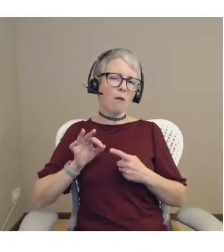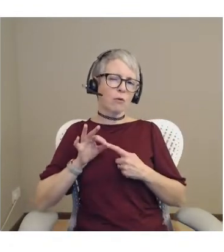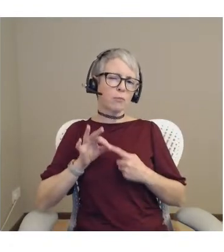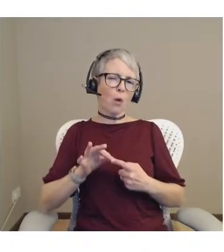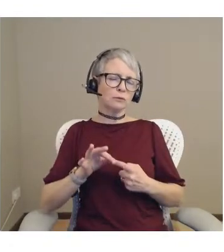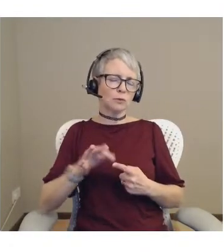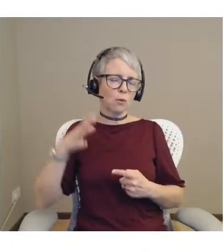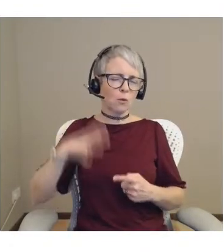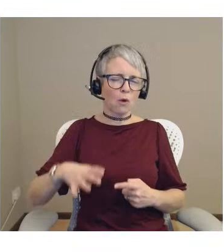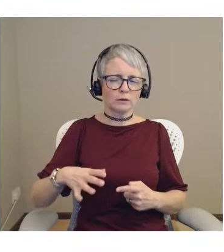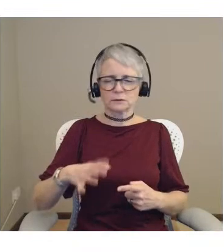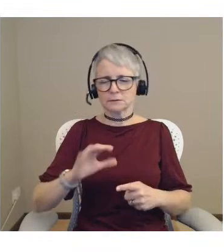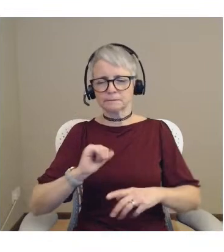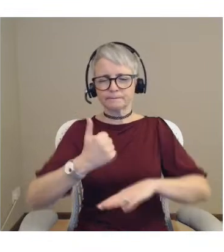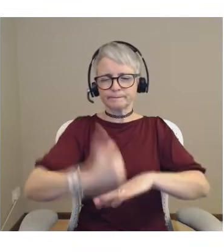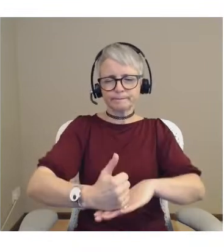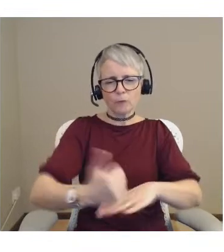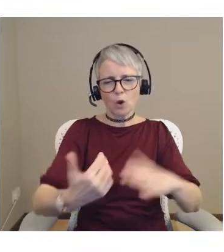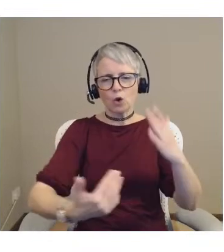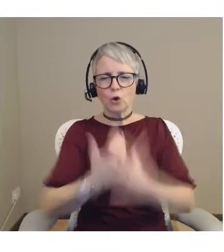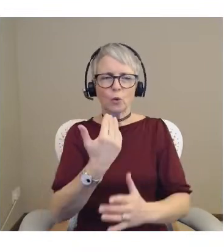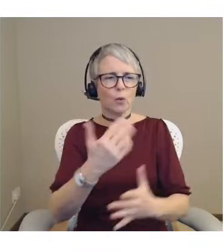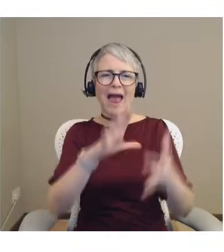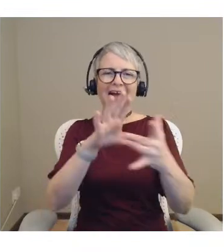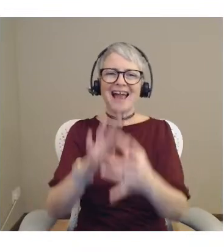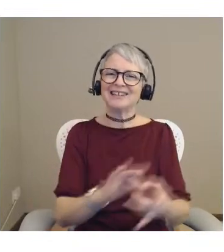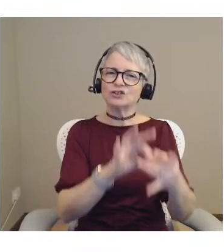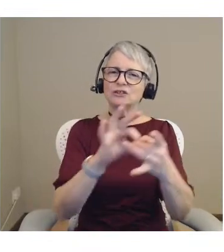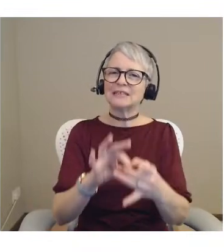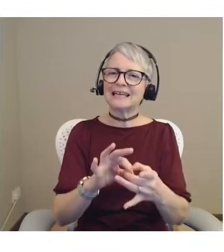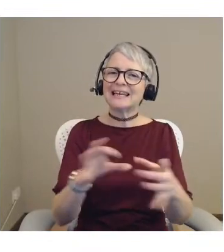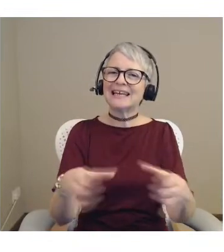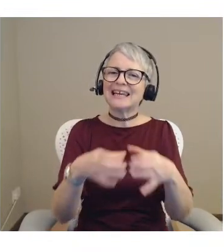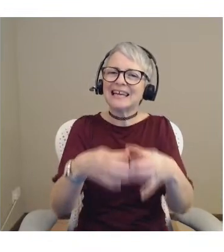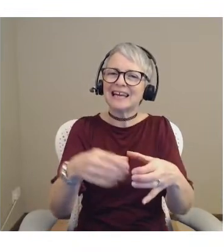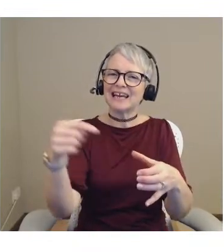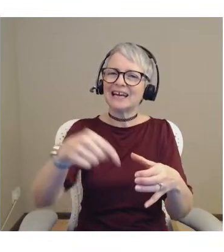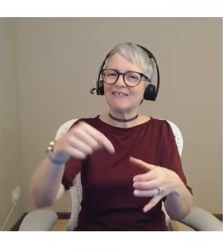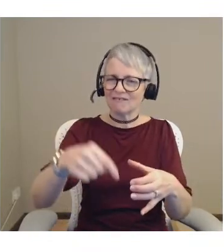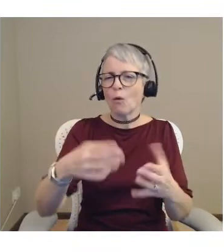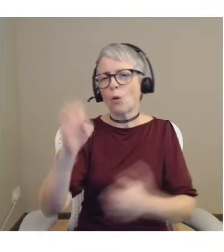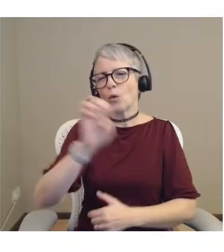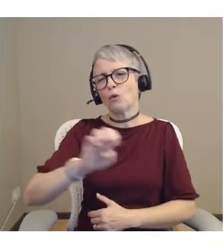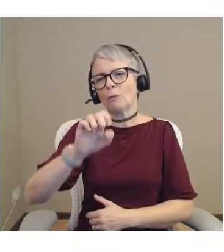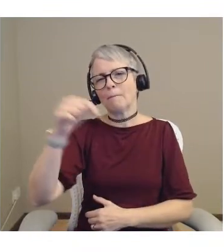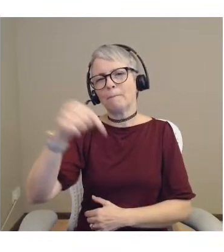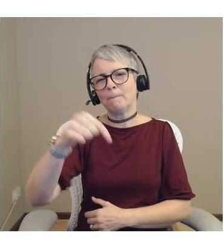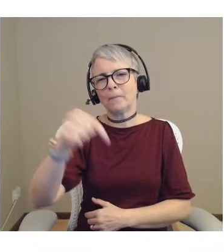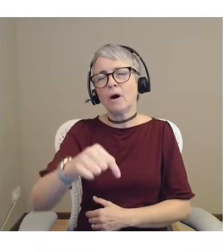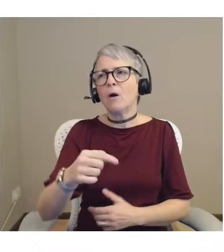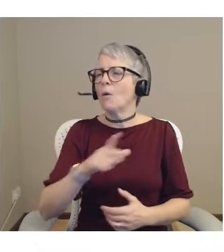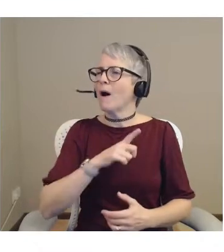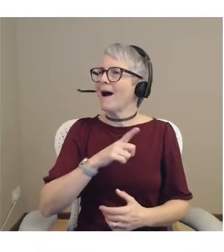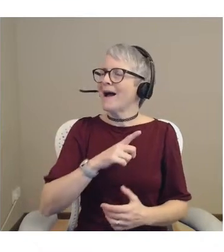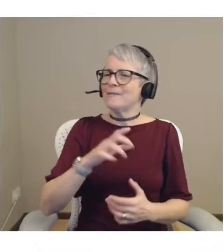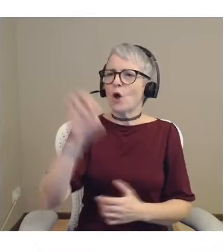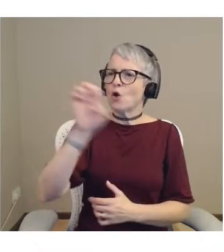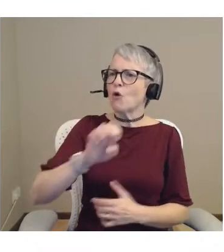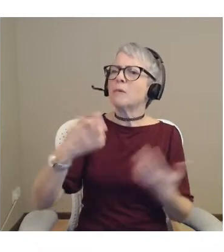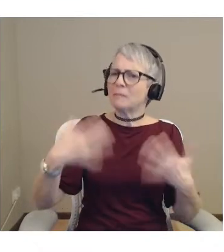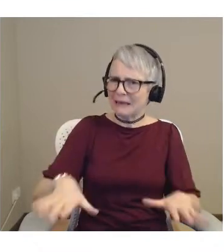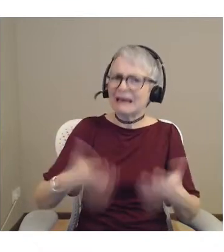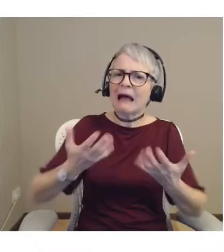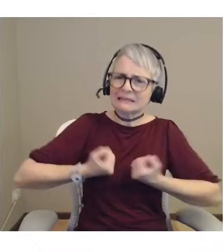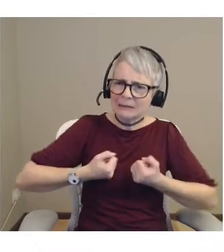new European Agency for Accessibility, because in the past years the EU has adopted many legislation